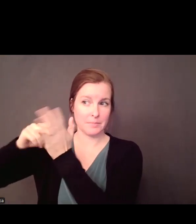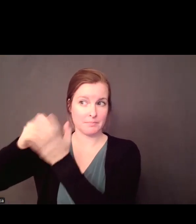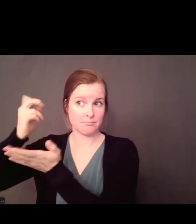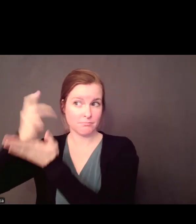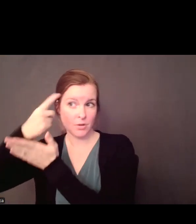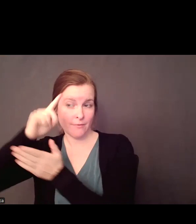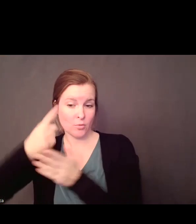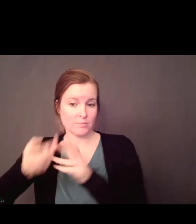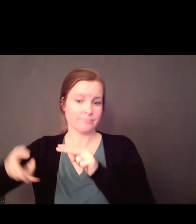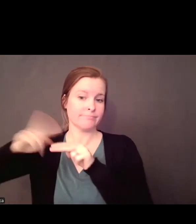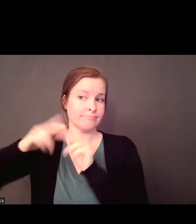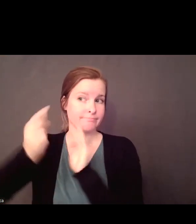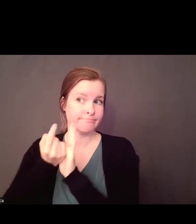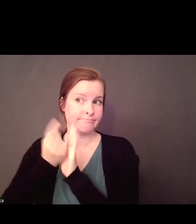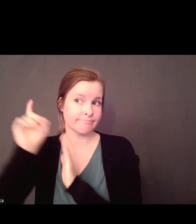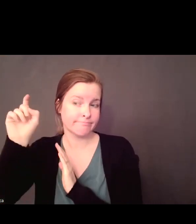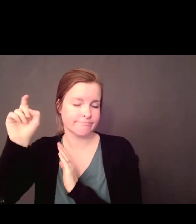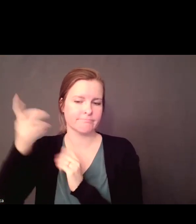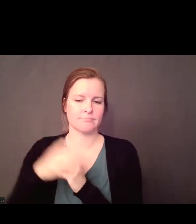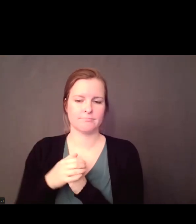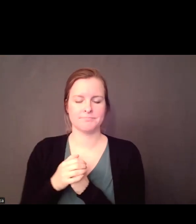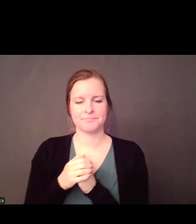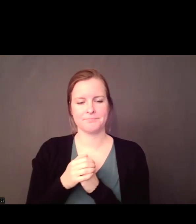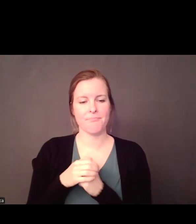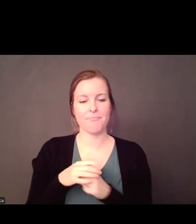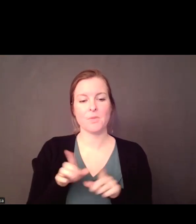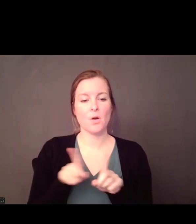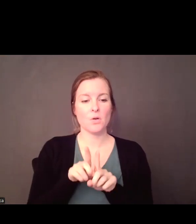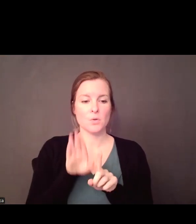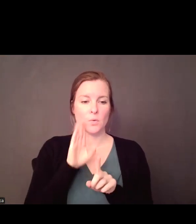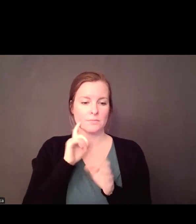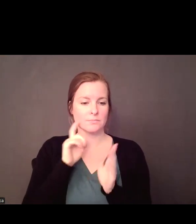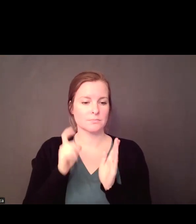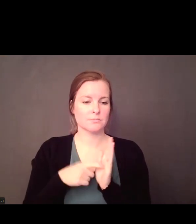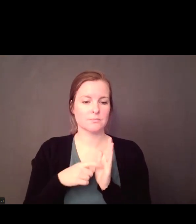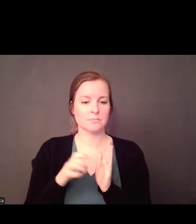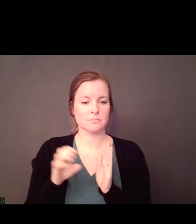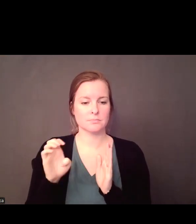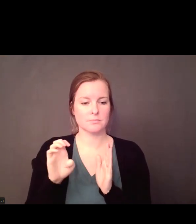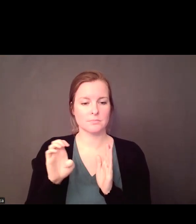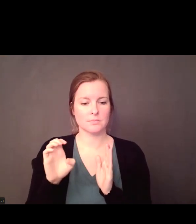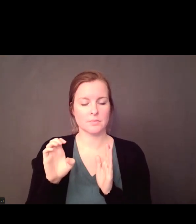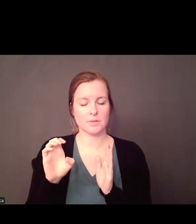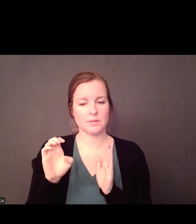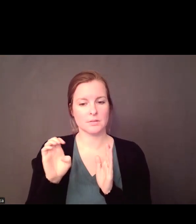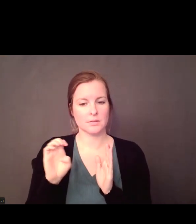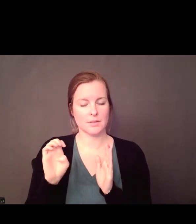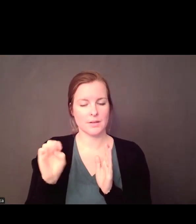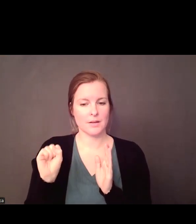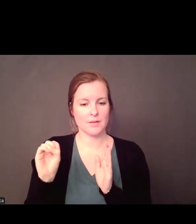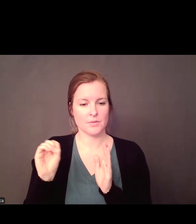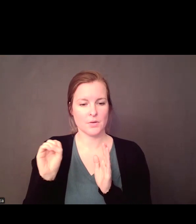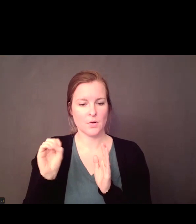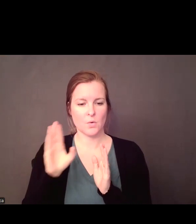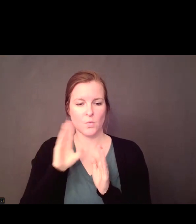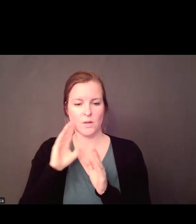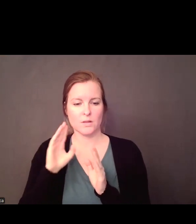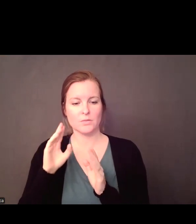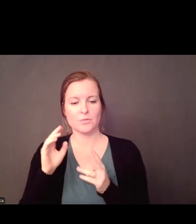additional hours. You'll also see that ESOs will be able to use